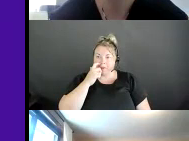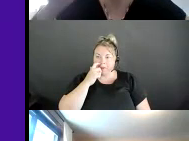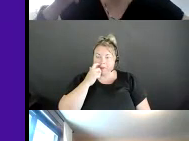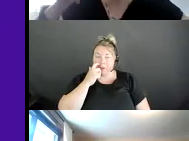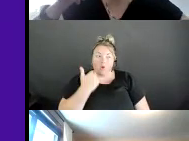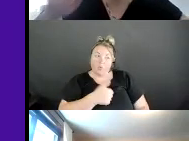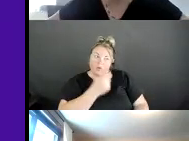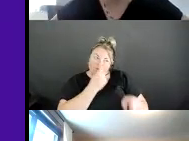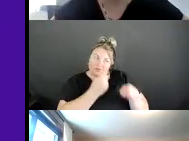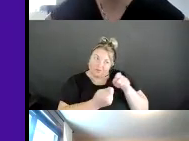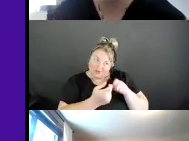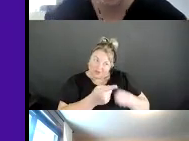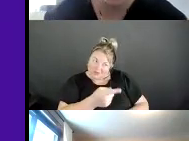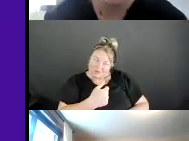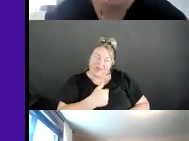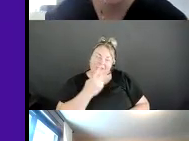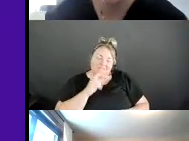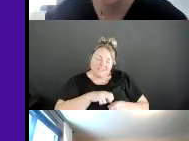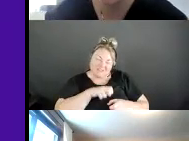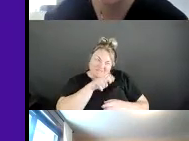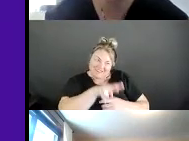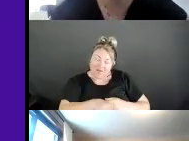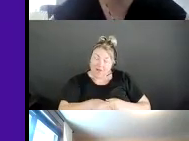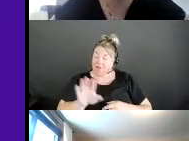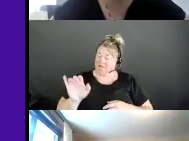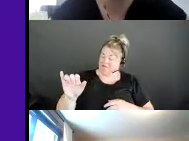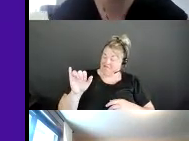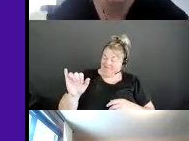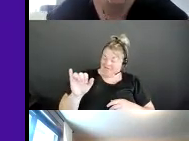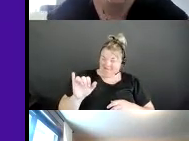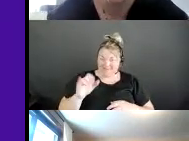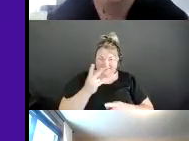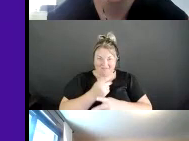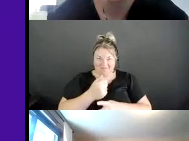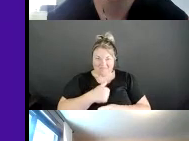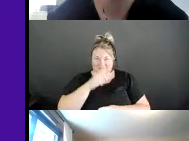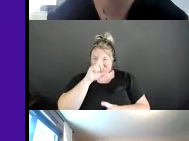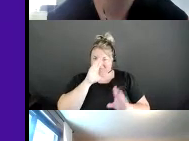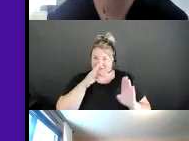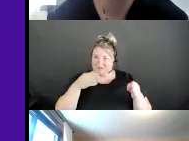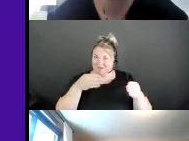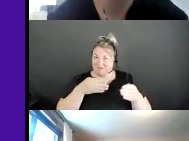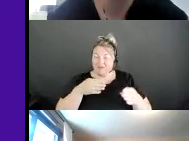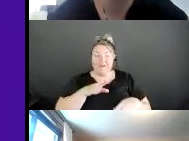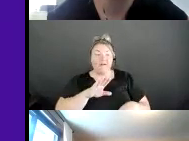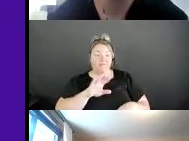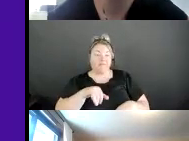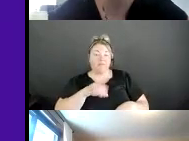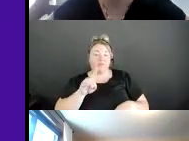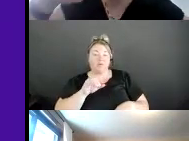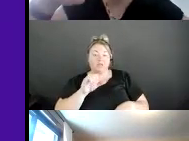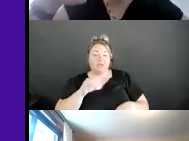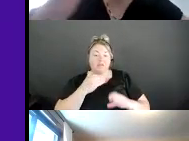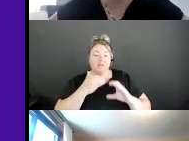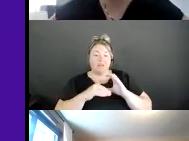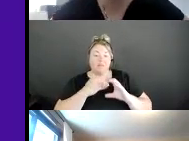you there. I'm going to jump in. Keeping me on my toes. Keep me on your toes. And actually, we got Jody's emails taken care